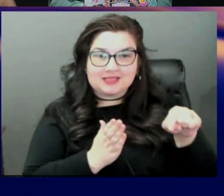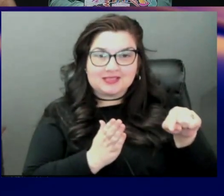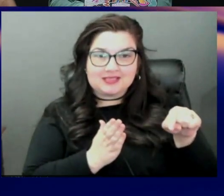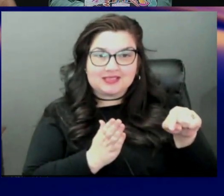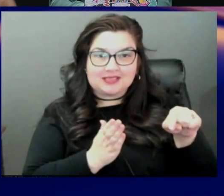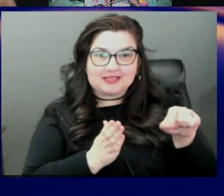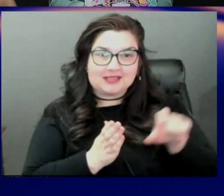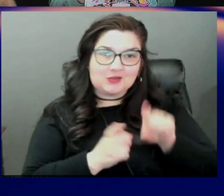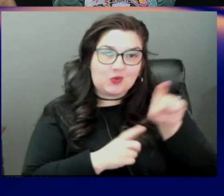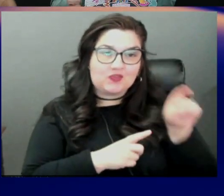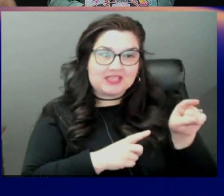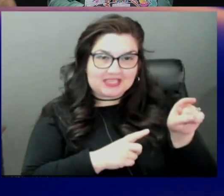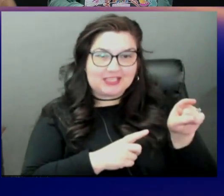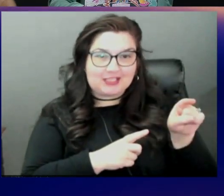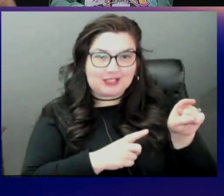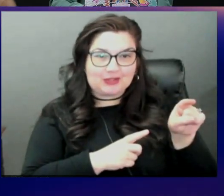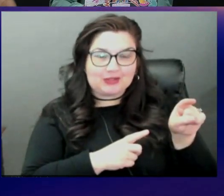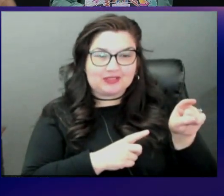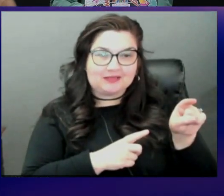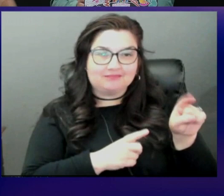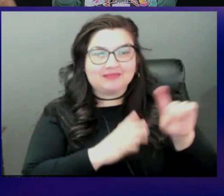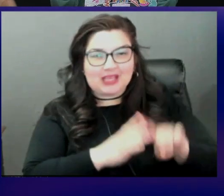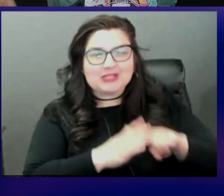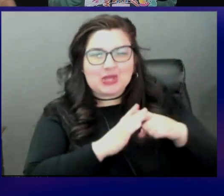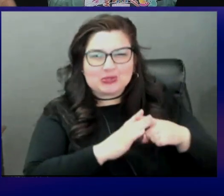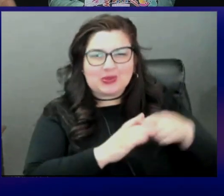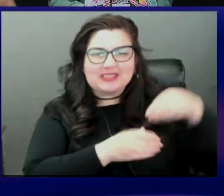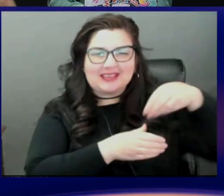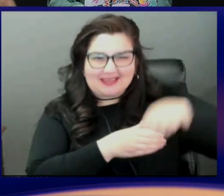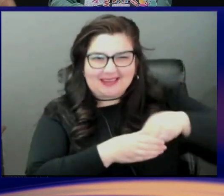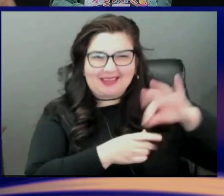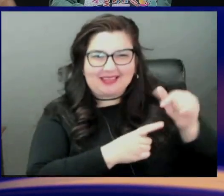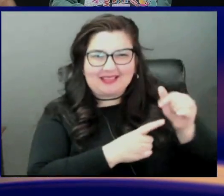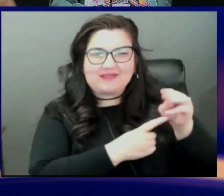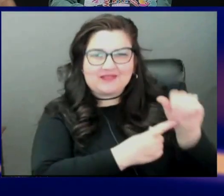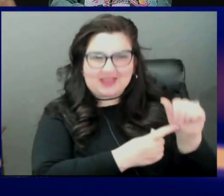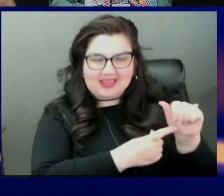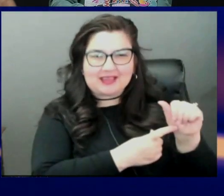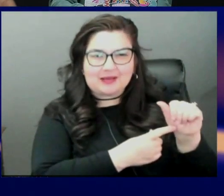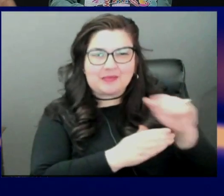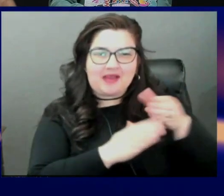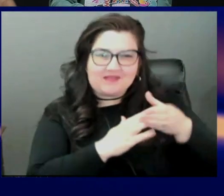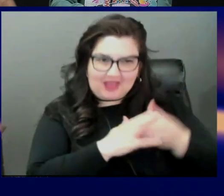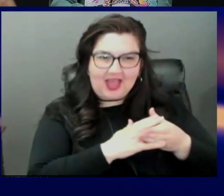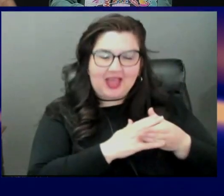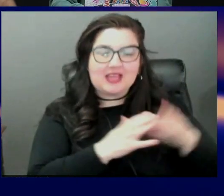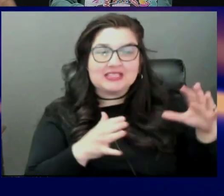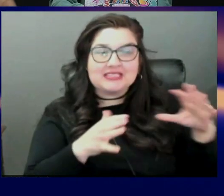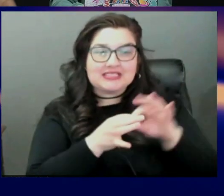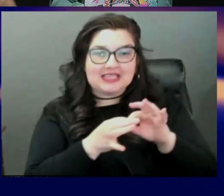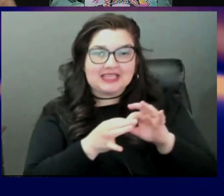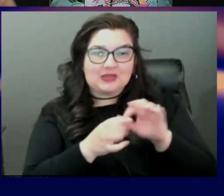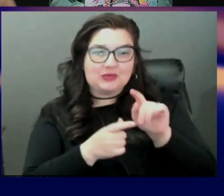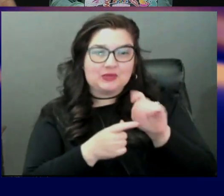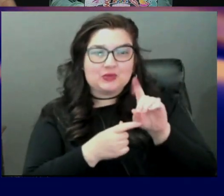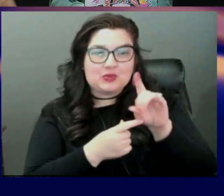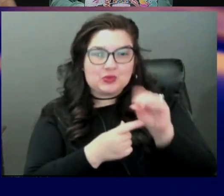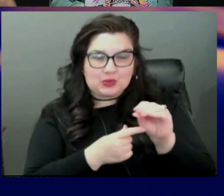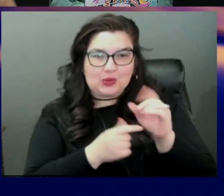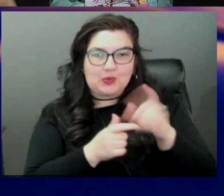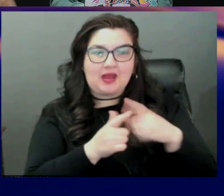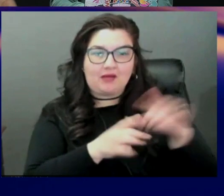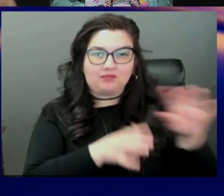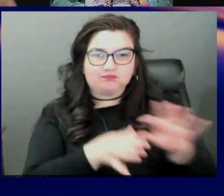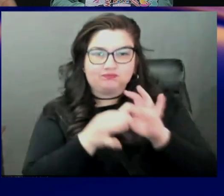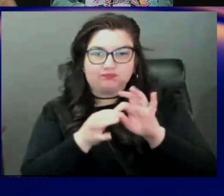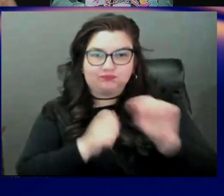here it's originally in this Figma file and sync through Studio, and now I'll be able to use it in my React code. So